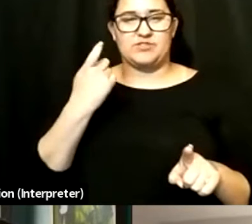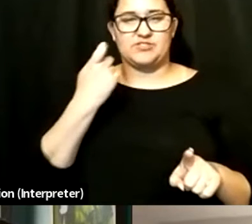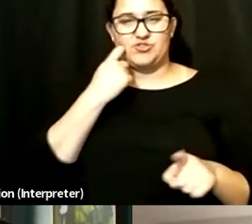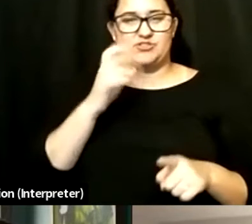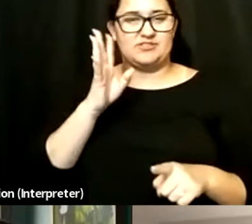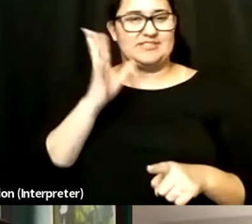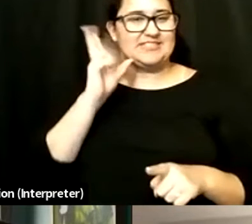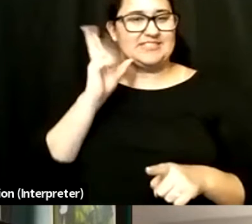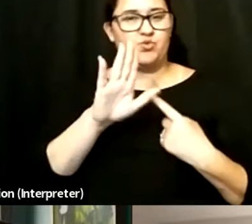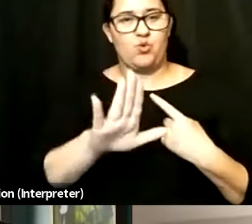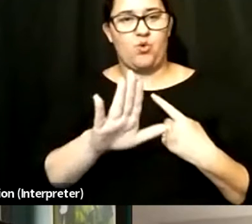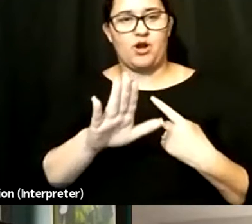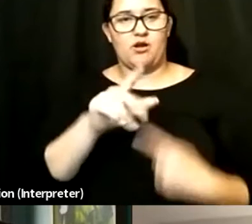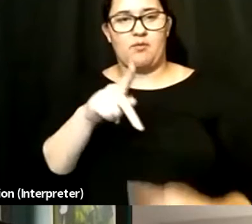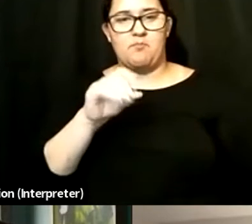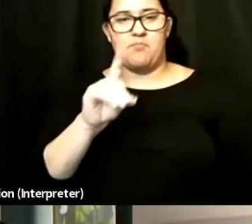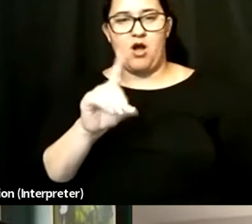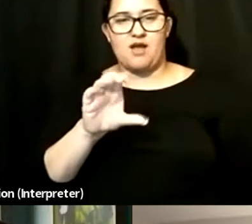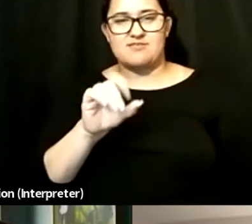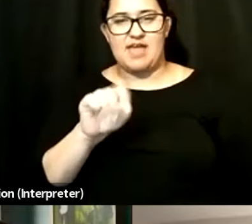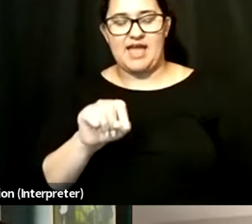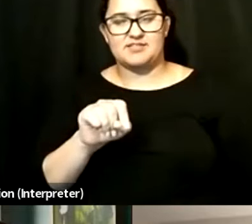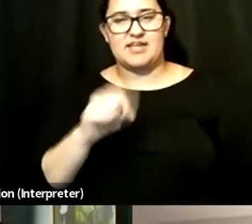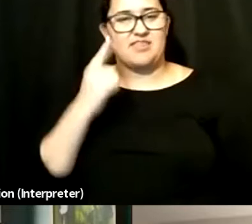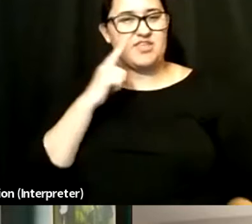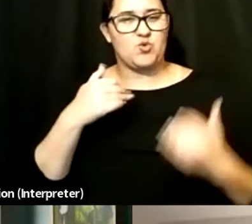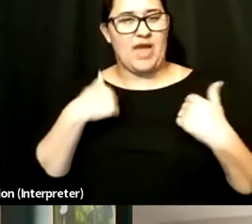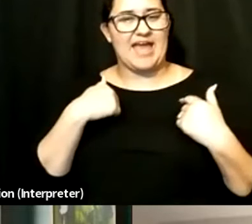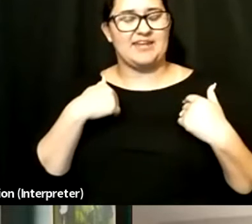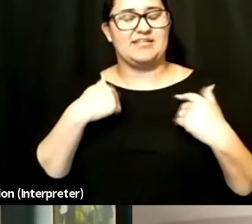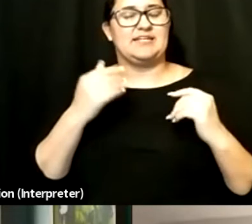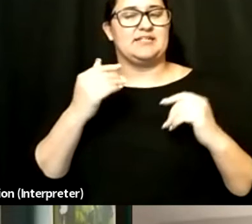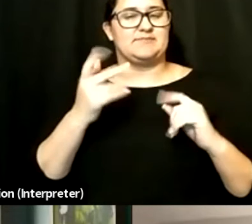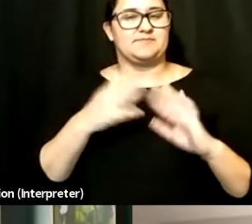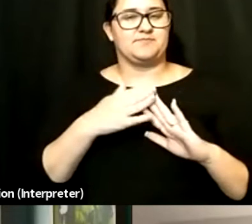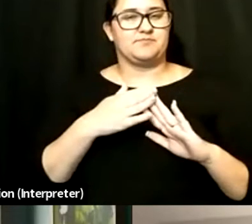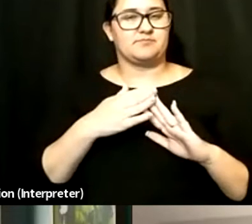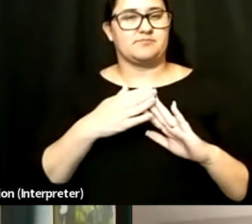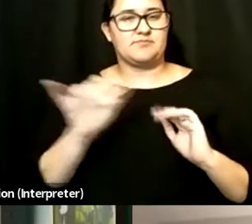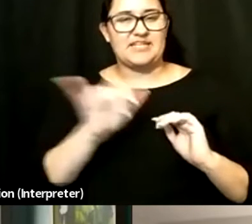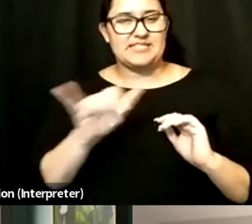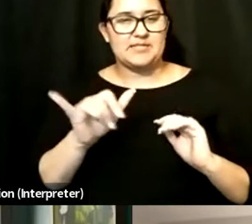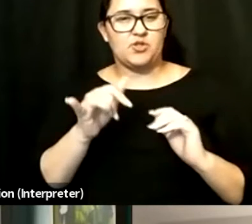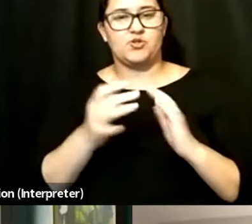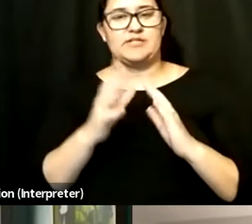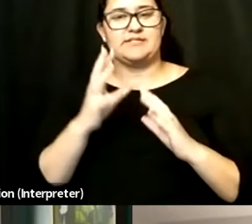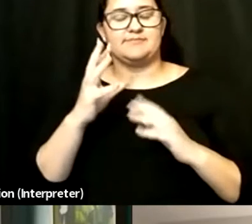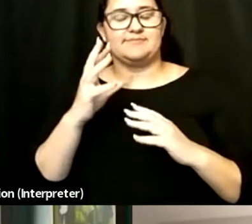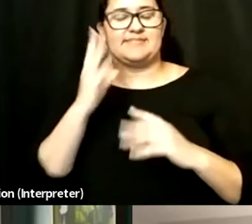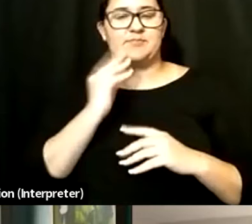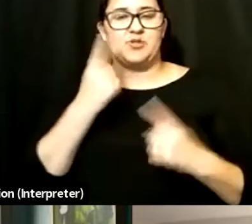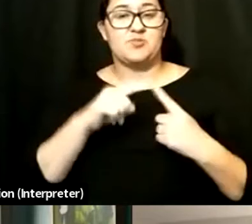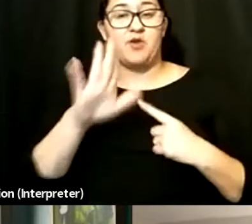podcast, your episode on internalized ableism, and I think you had a similar story about your walking speed related to your